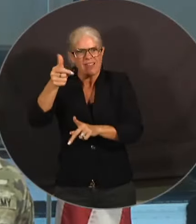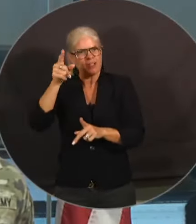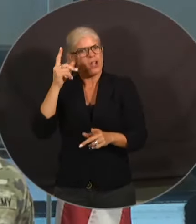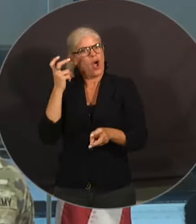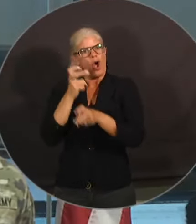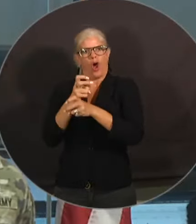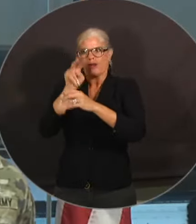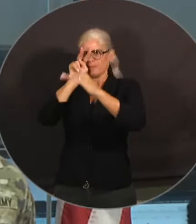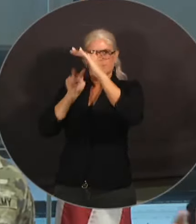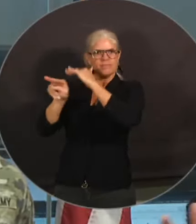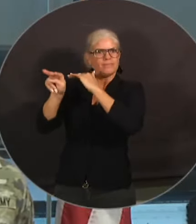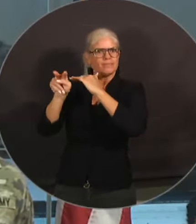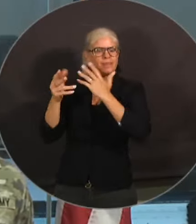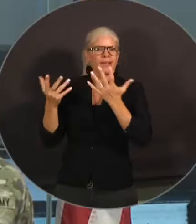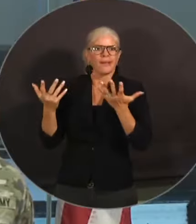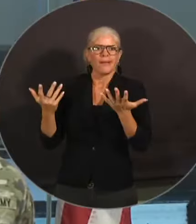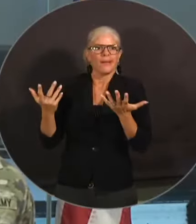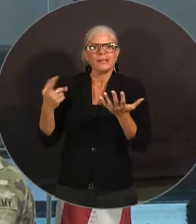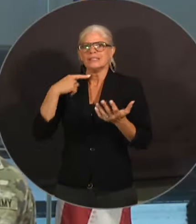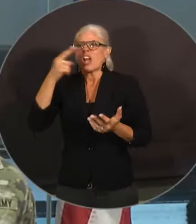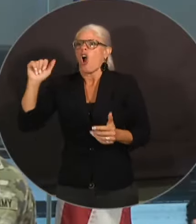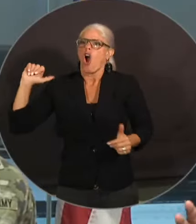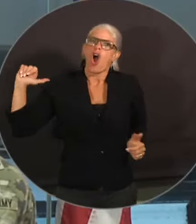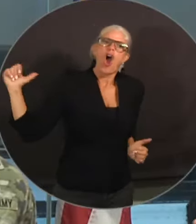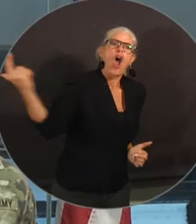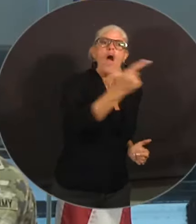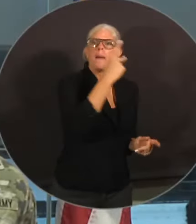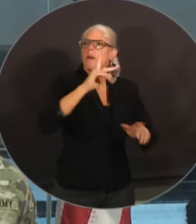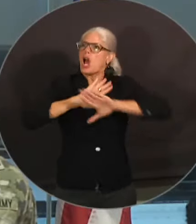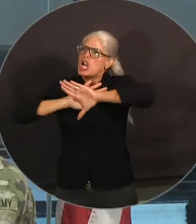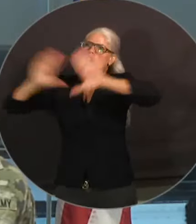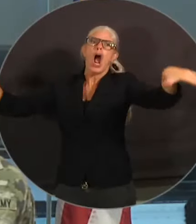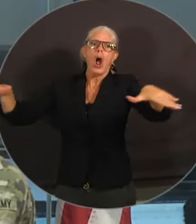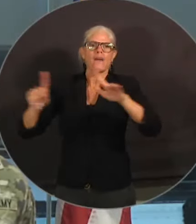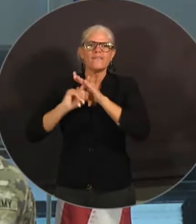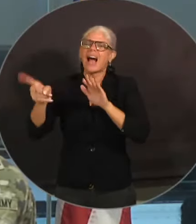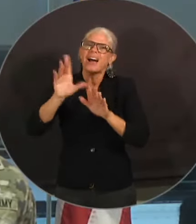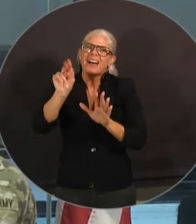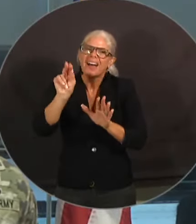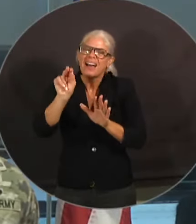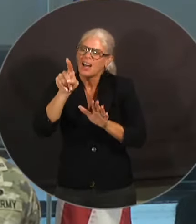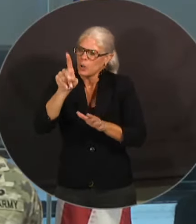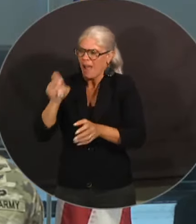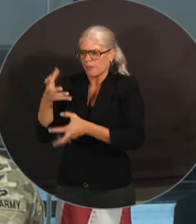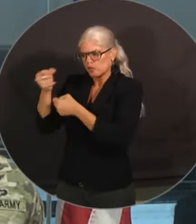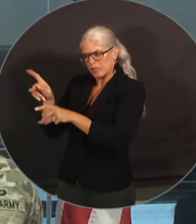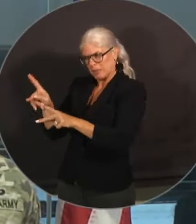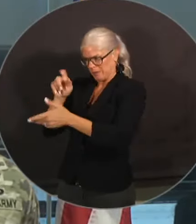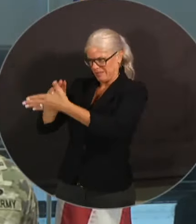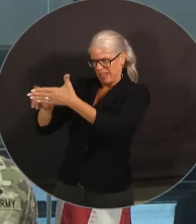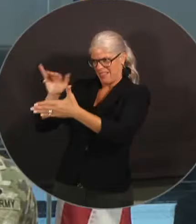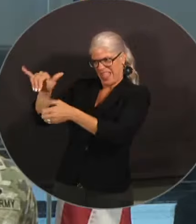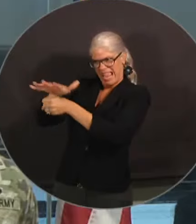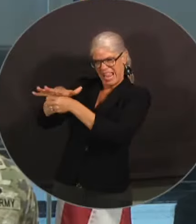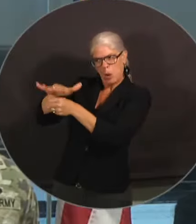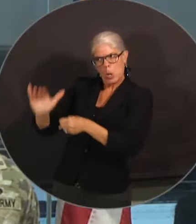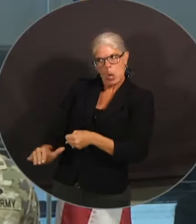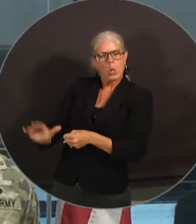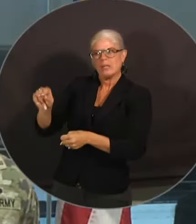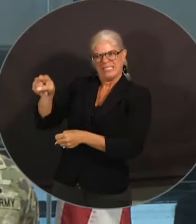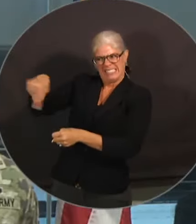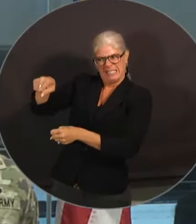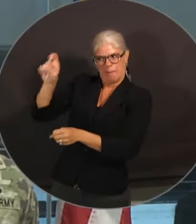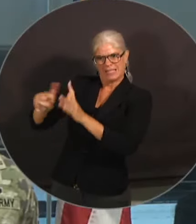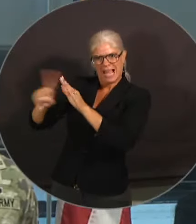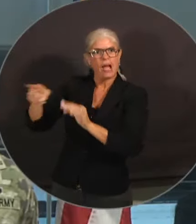just fashion an evacuation order around that. I think you just got to trust people to make their own judgments. But debris is going to be an